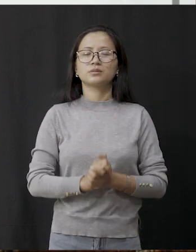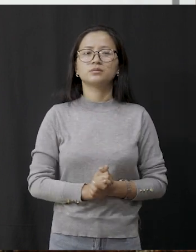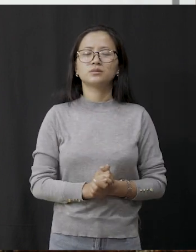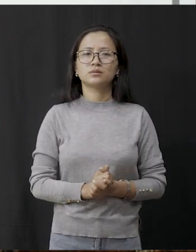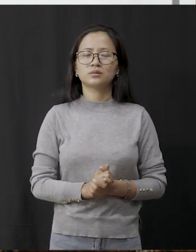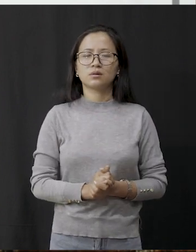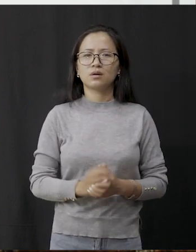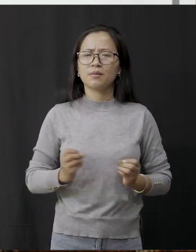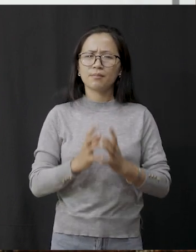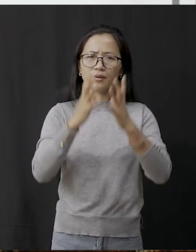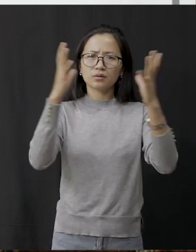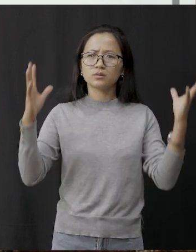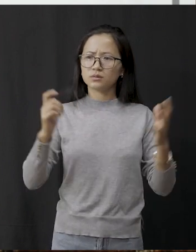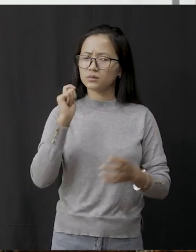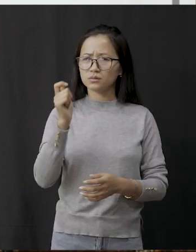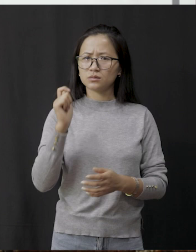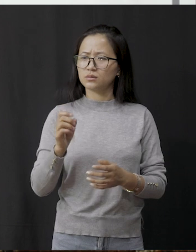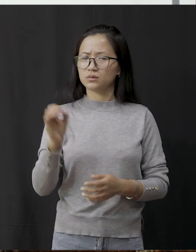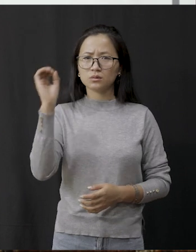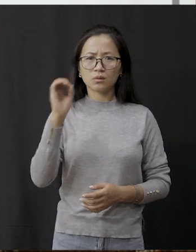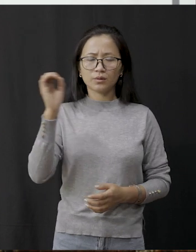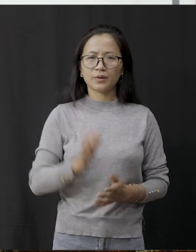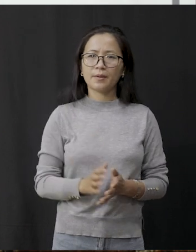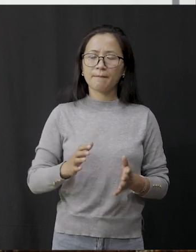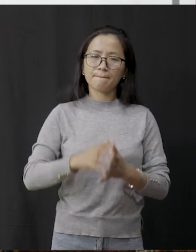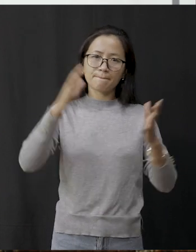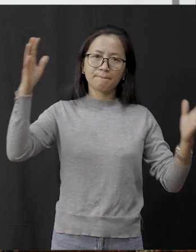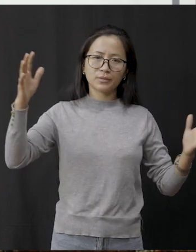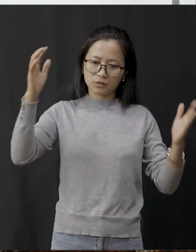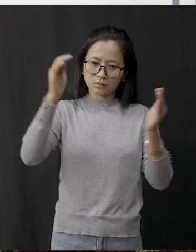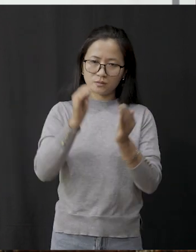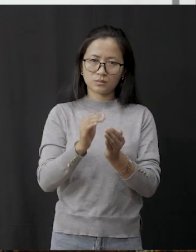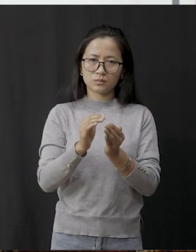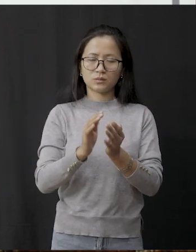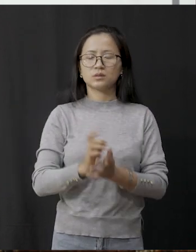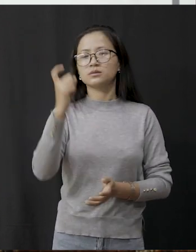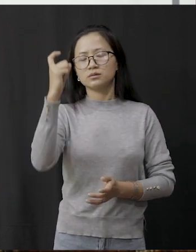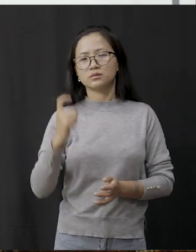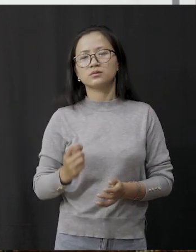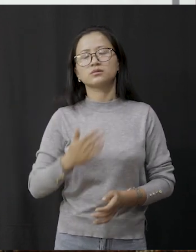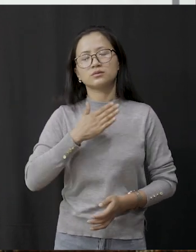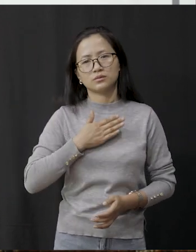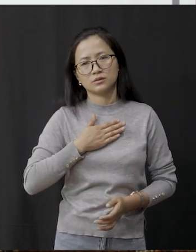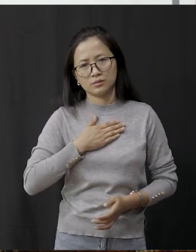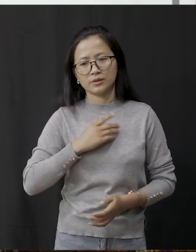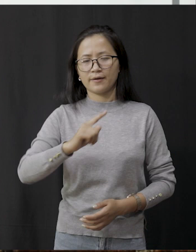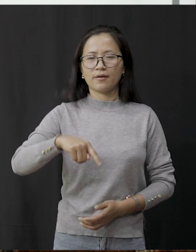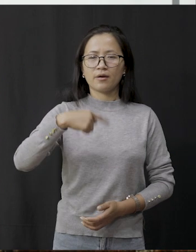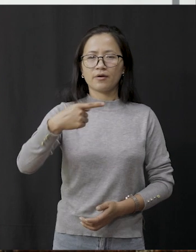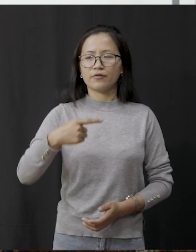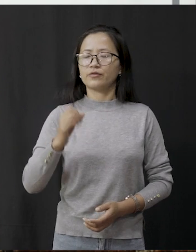And there are many occupations, big to small, and we all need to respect